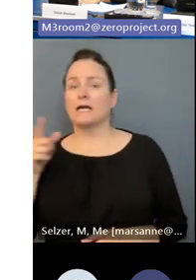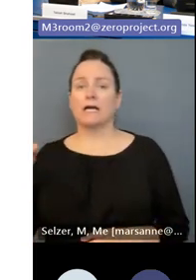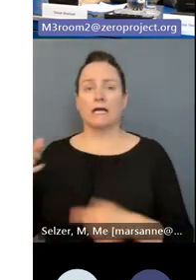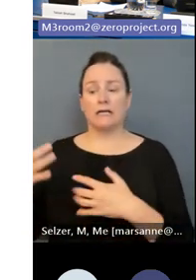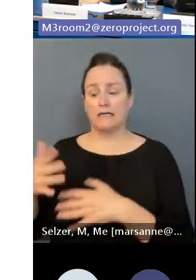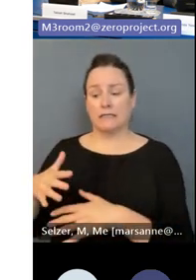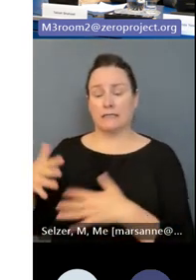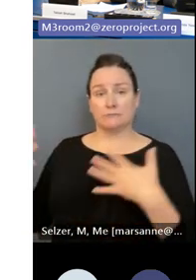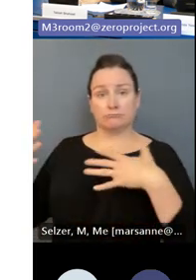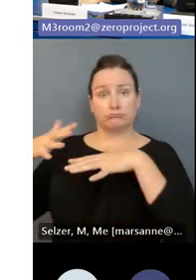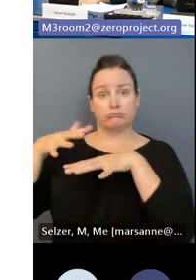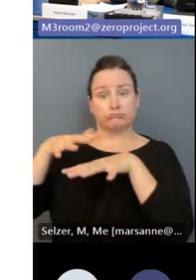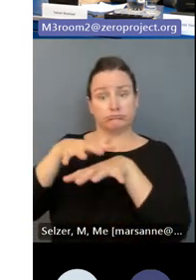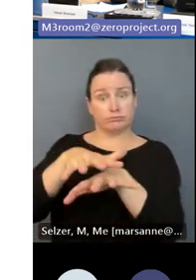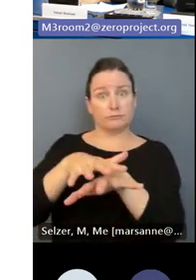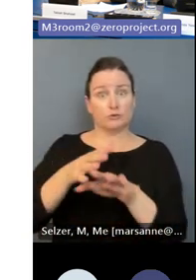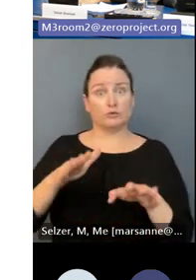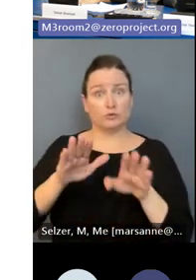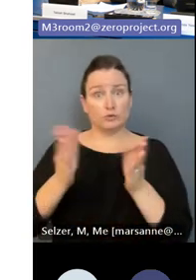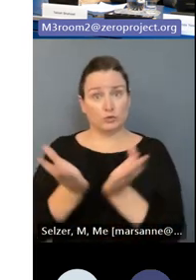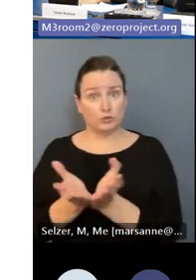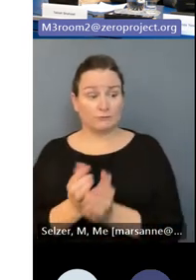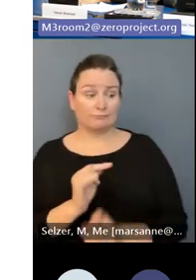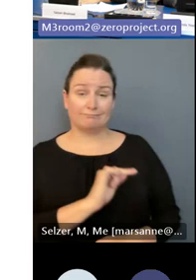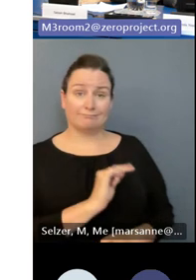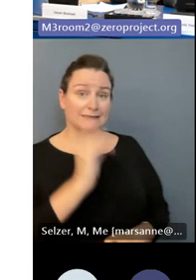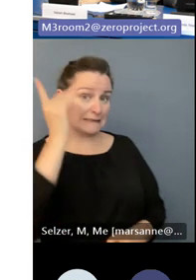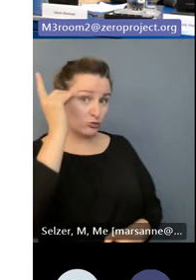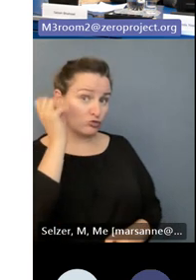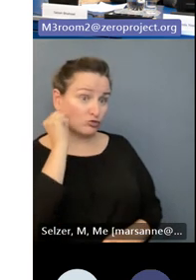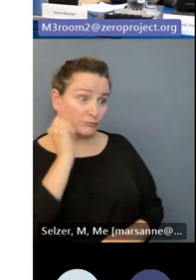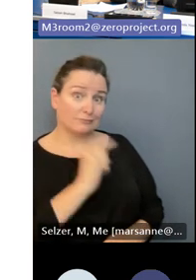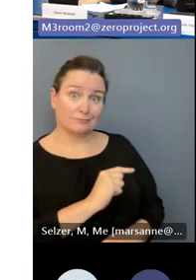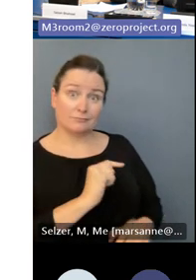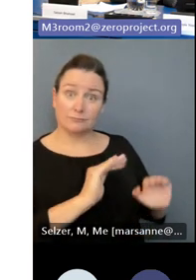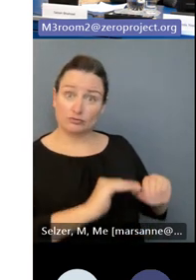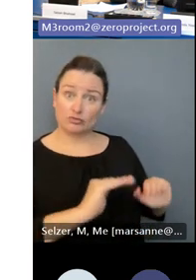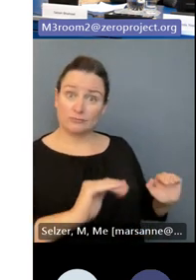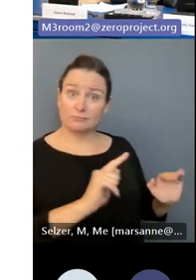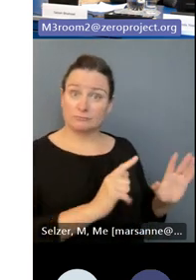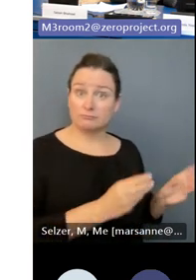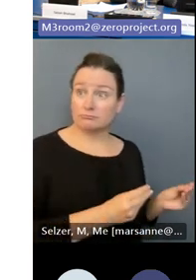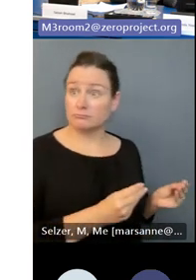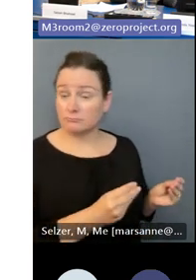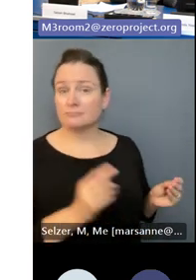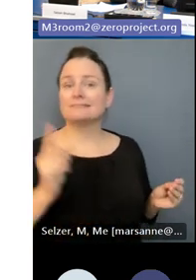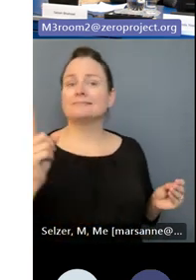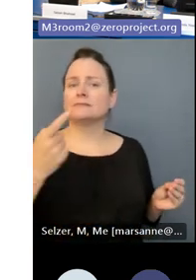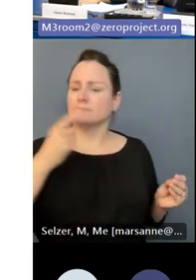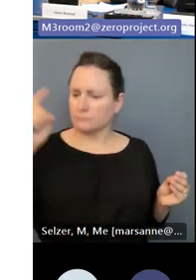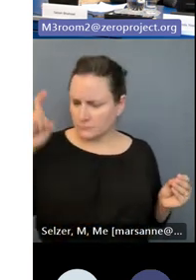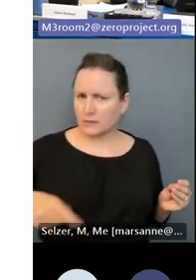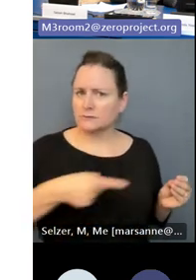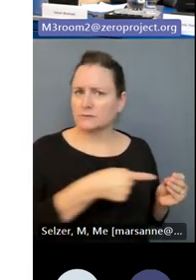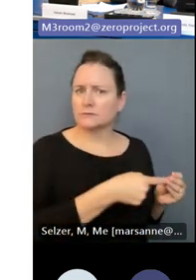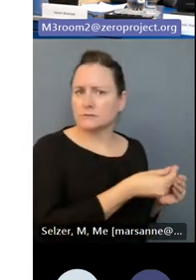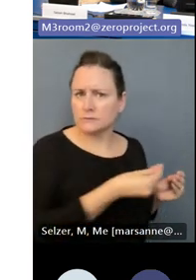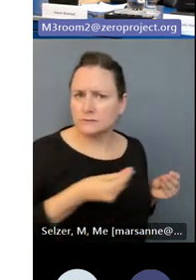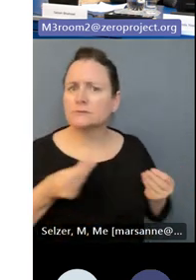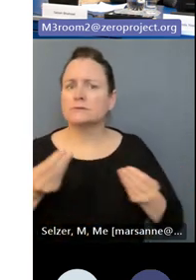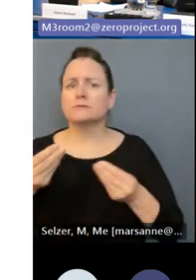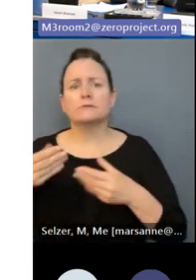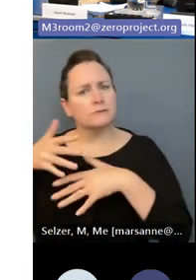comes to enrolling students with Down syndrome. While they are legally obligated to admit students with special needs, there is little